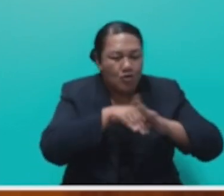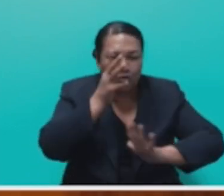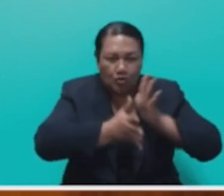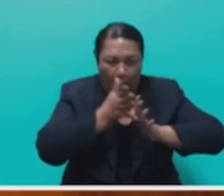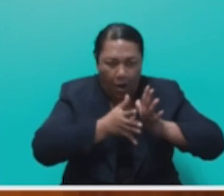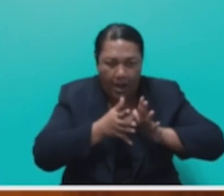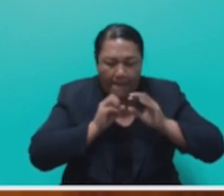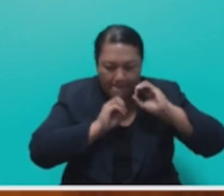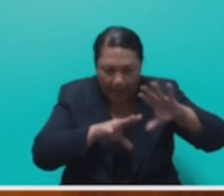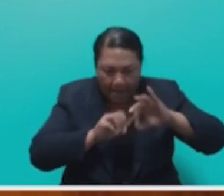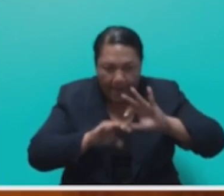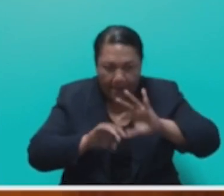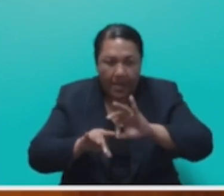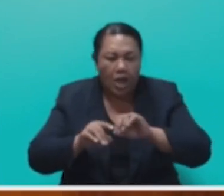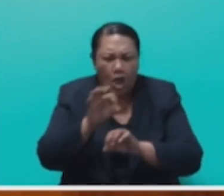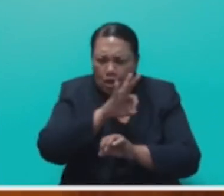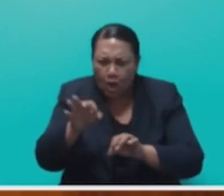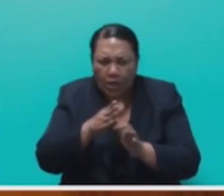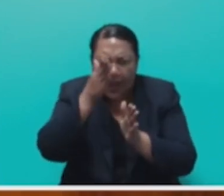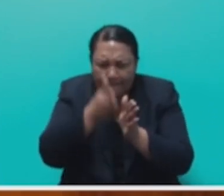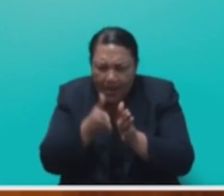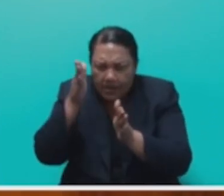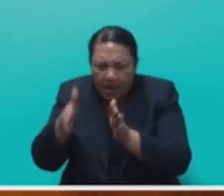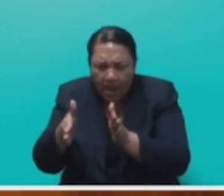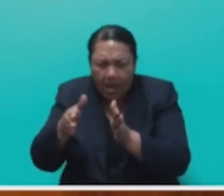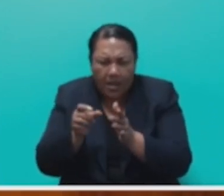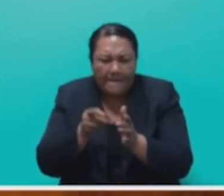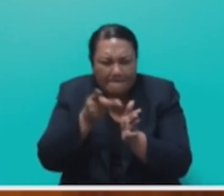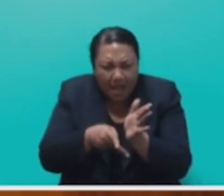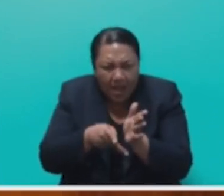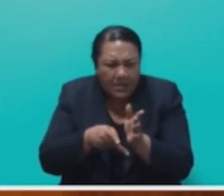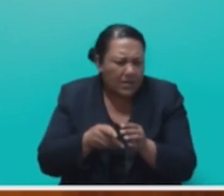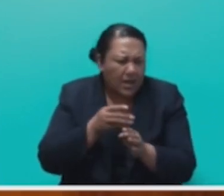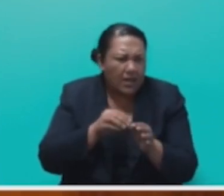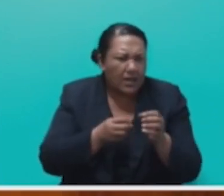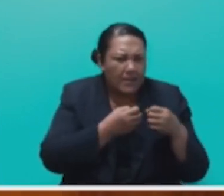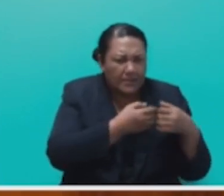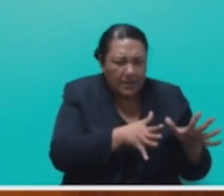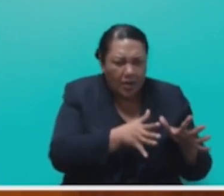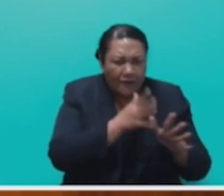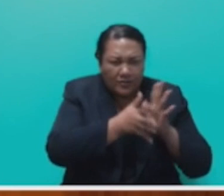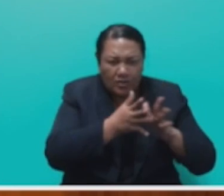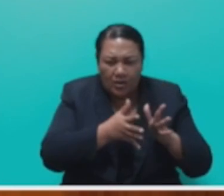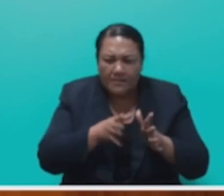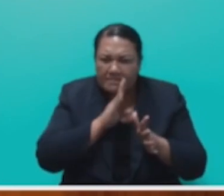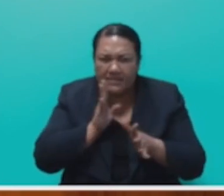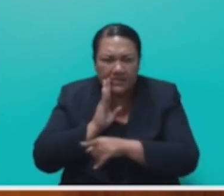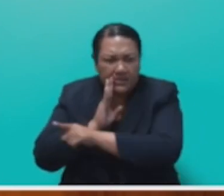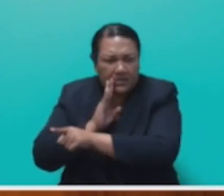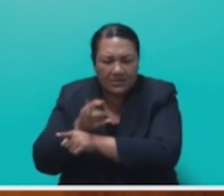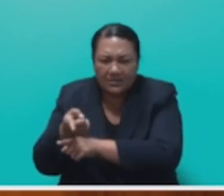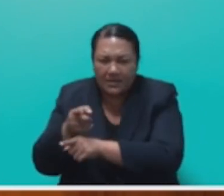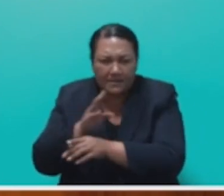from a global perspective, Honourable Speaker, different countries are at different stages in terms of transparency and accountability and judicial independence. Some